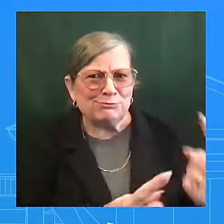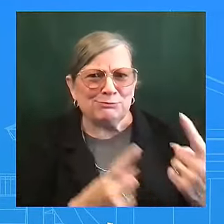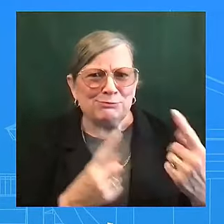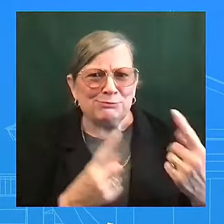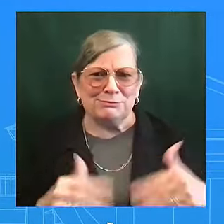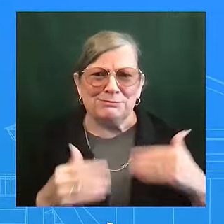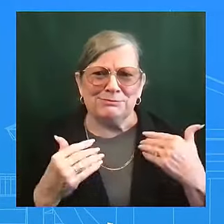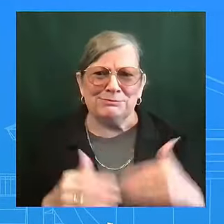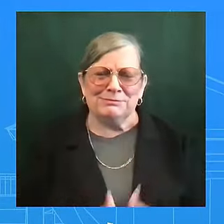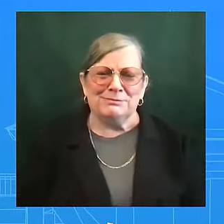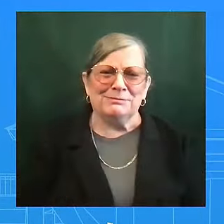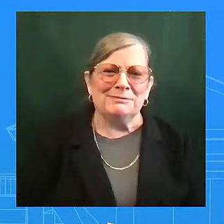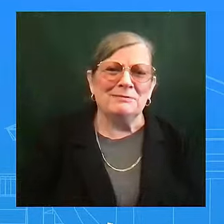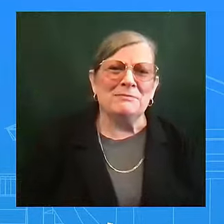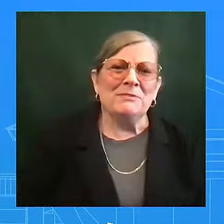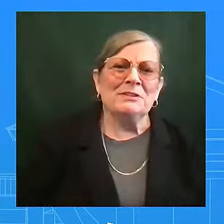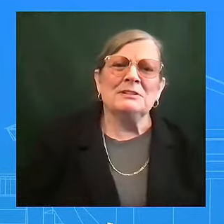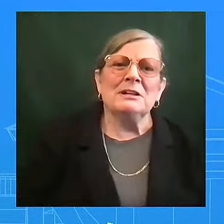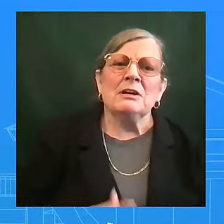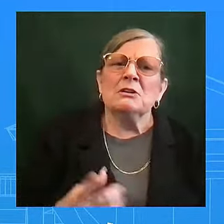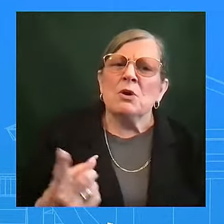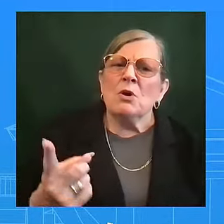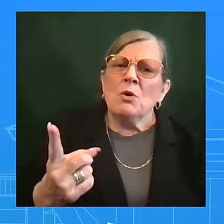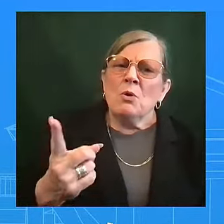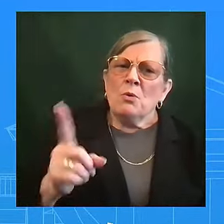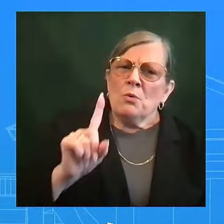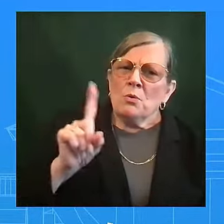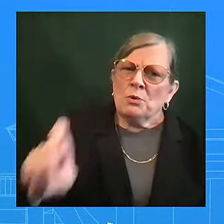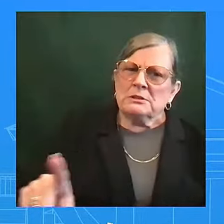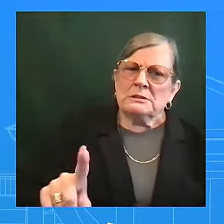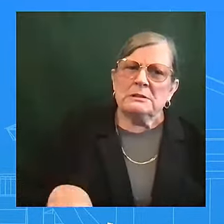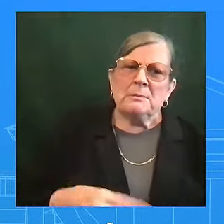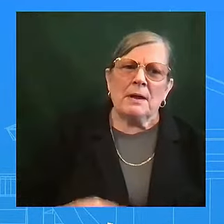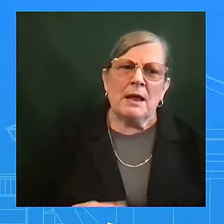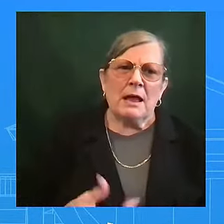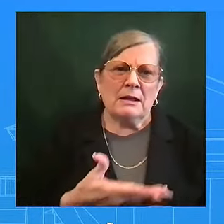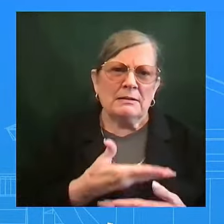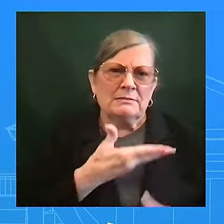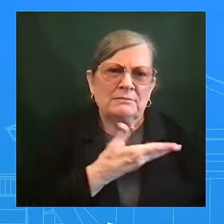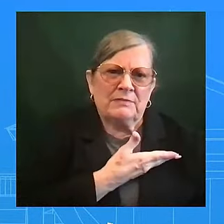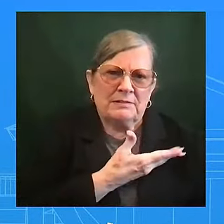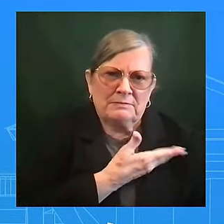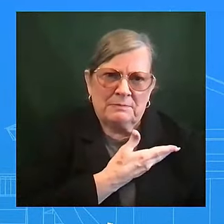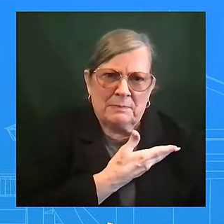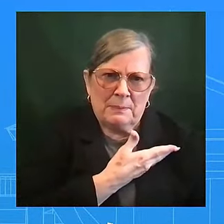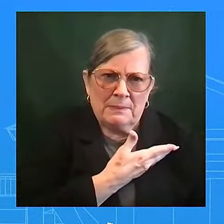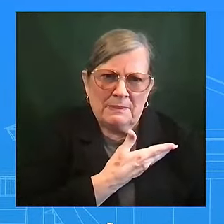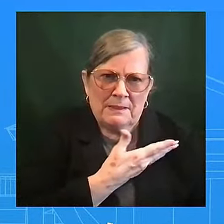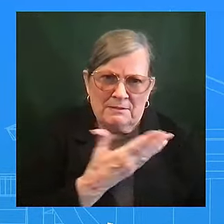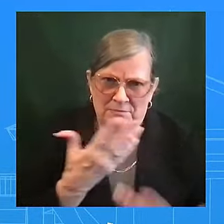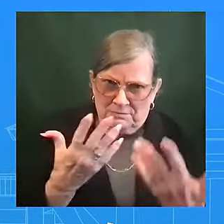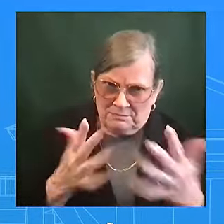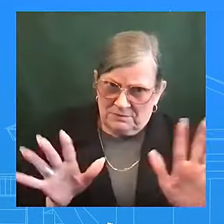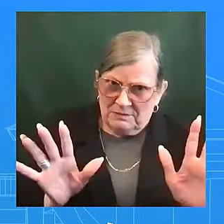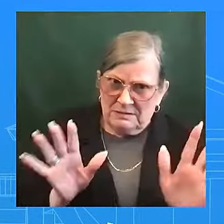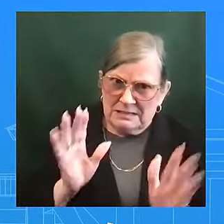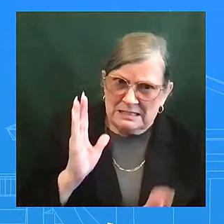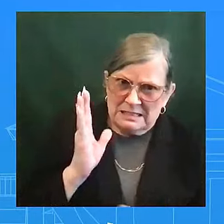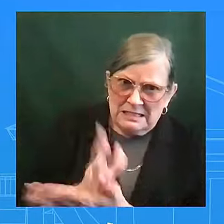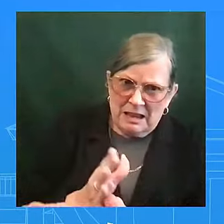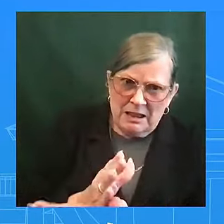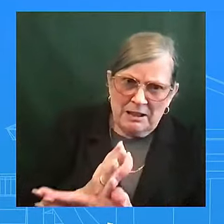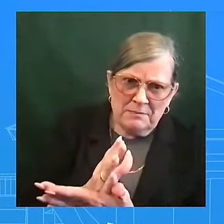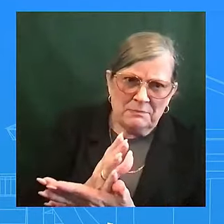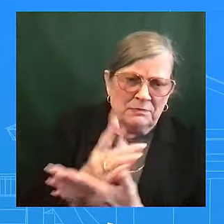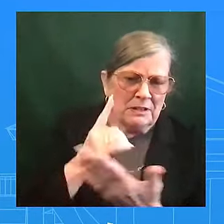Yeah. The UN Secretary General said the UN was willing to monitor any ceasefire deal. Is that something the White House is interested in, perhaps taking them up on that offer? Say